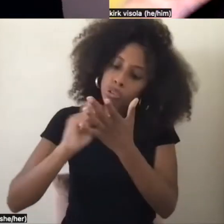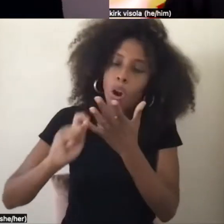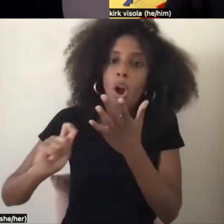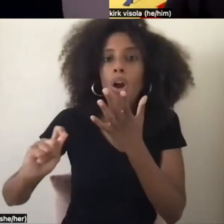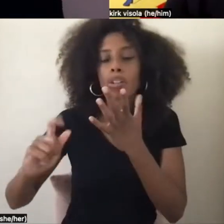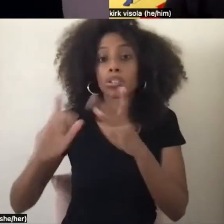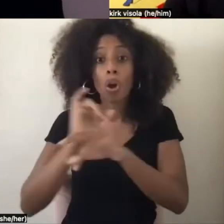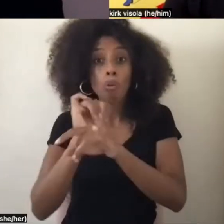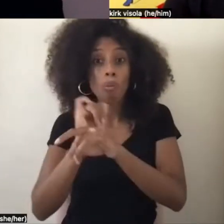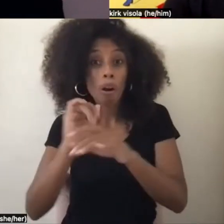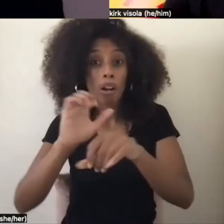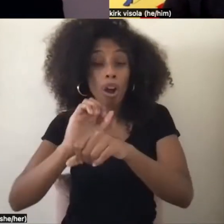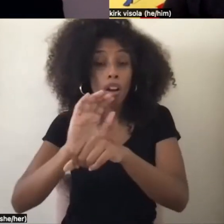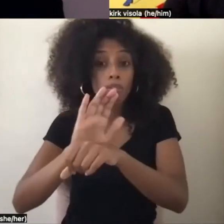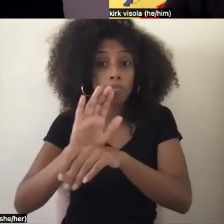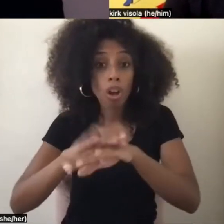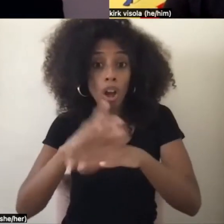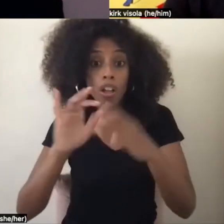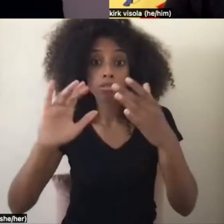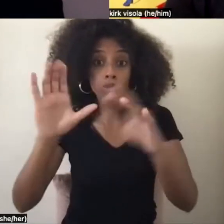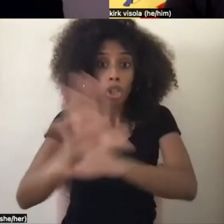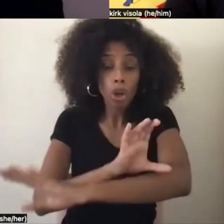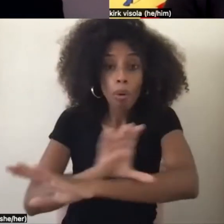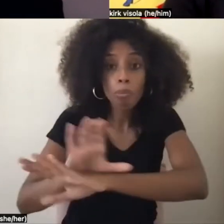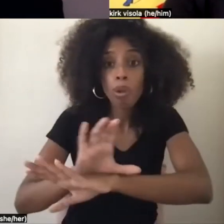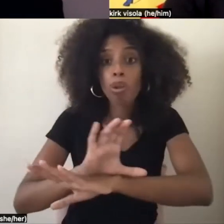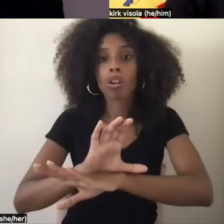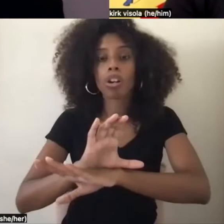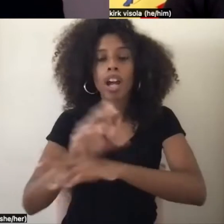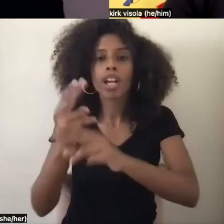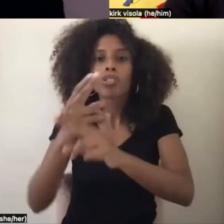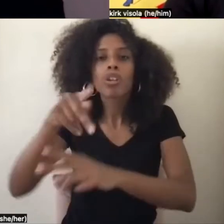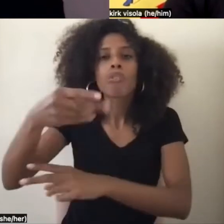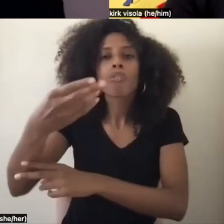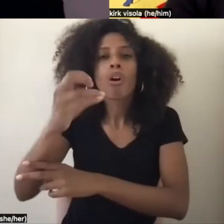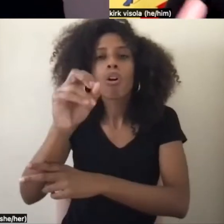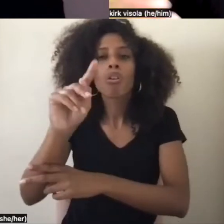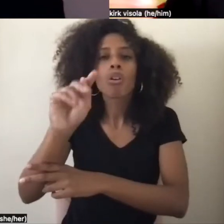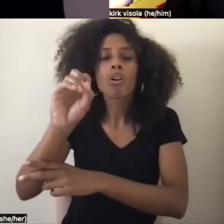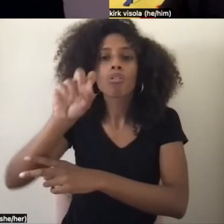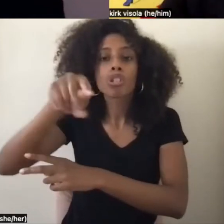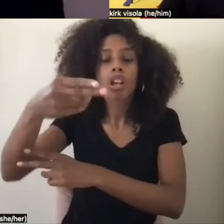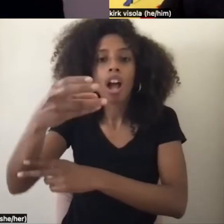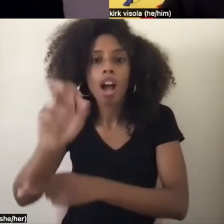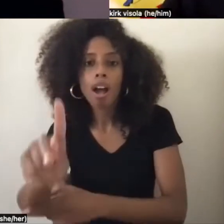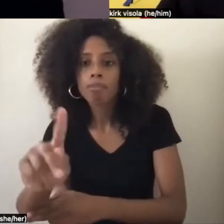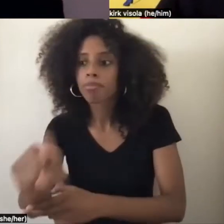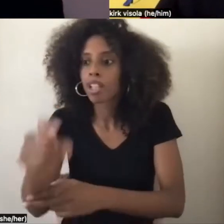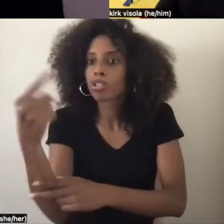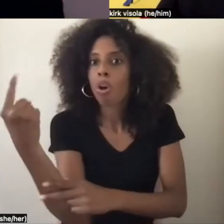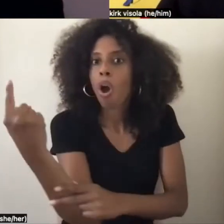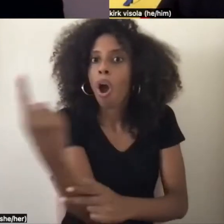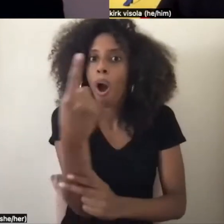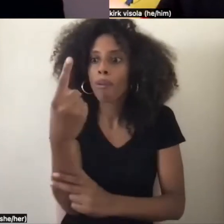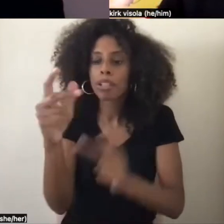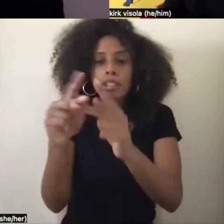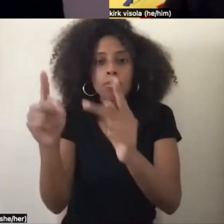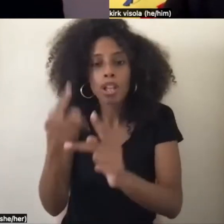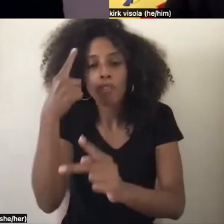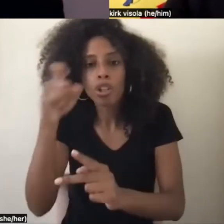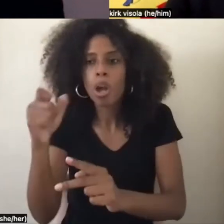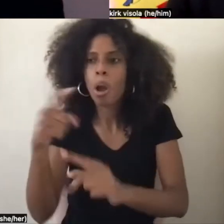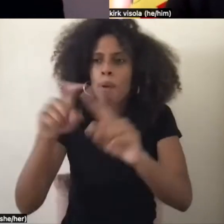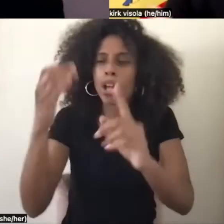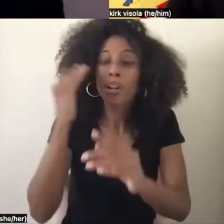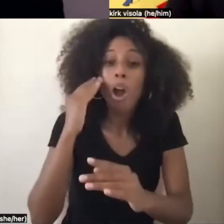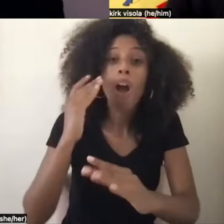make things in Photoshop, self-taught, there's a spot for you. There's always a spot for you, but you have to know that there's going to be obstacles. And those are the